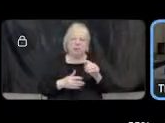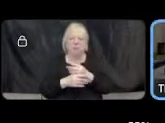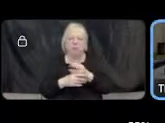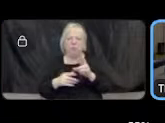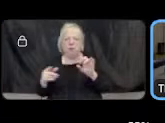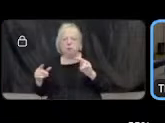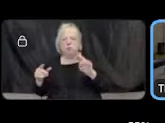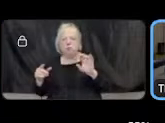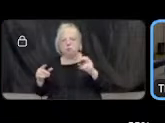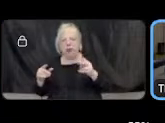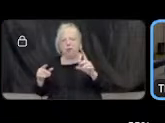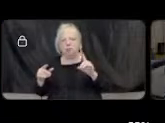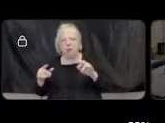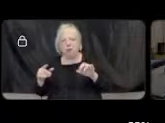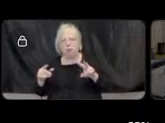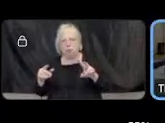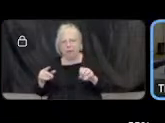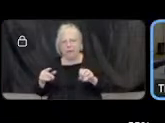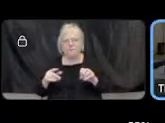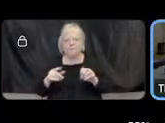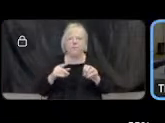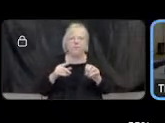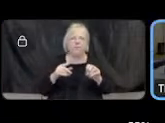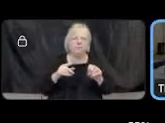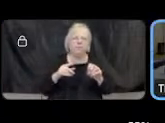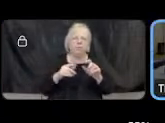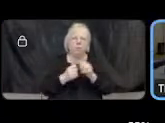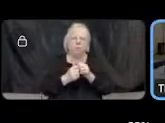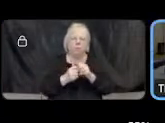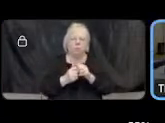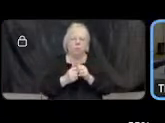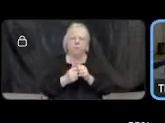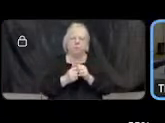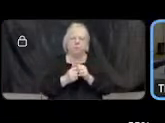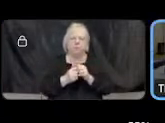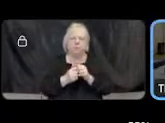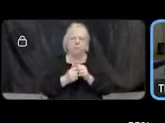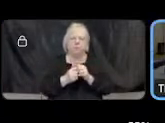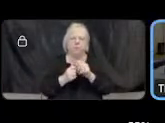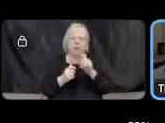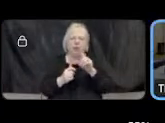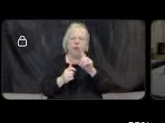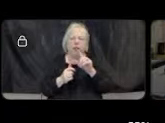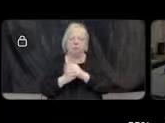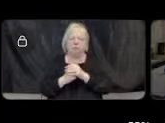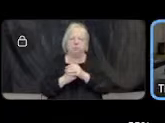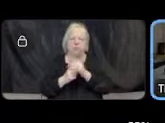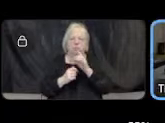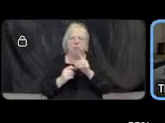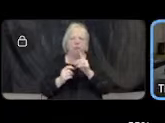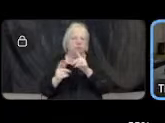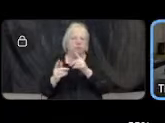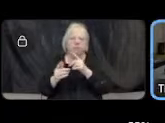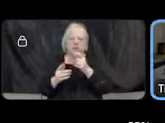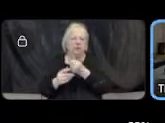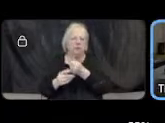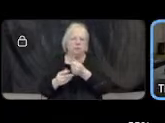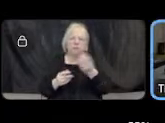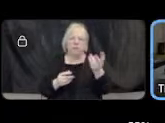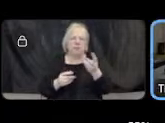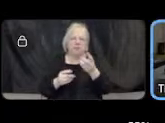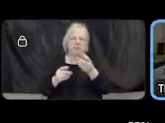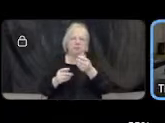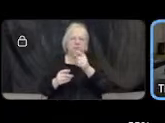northern property lines of the development within tracts L1-R, L2-R, and